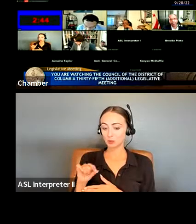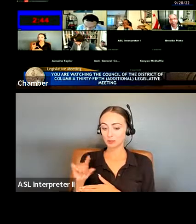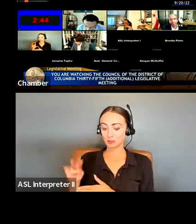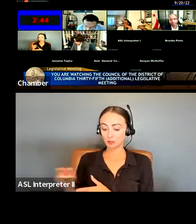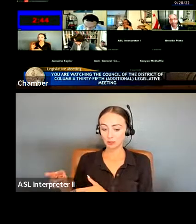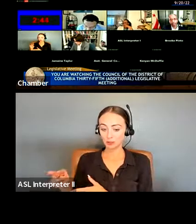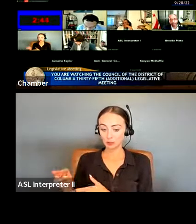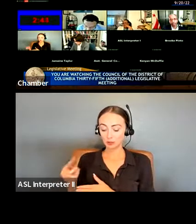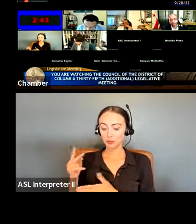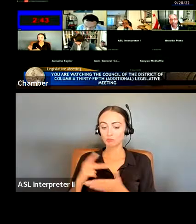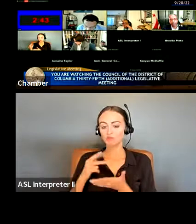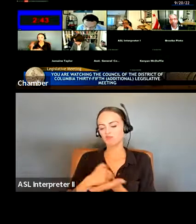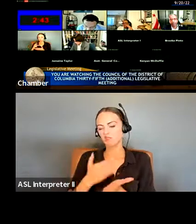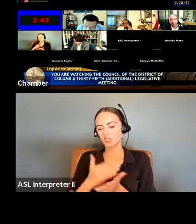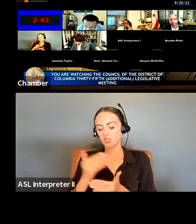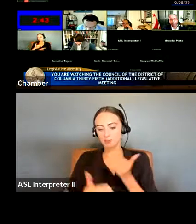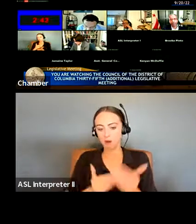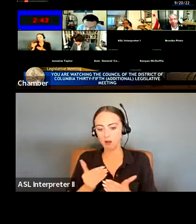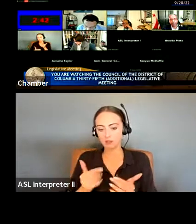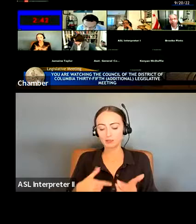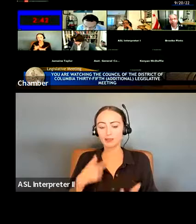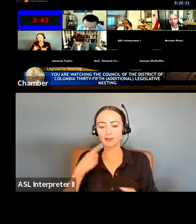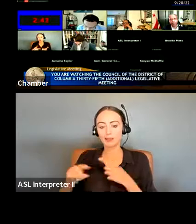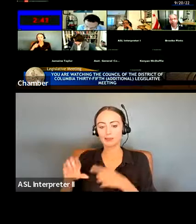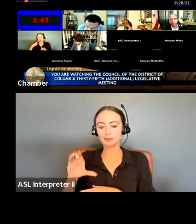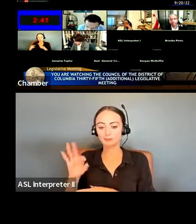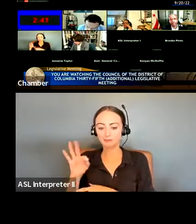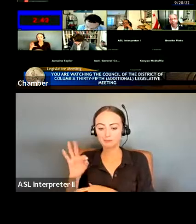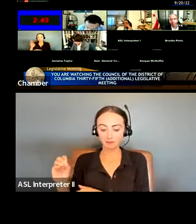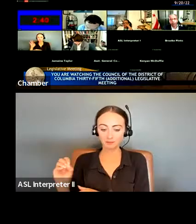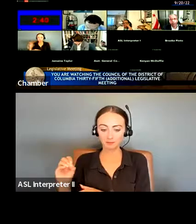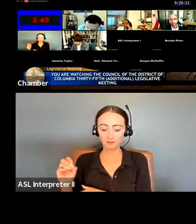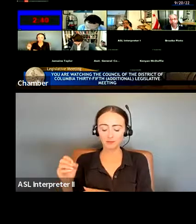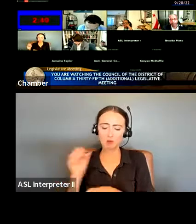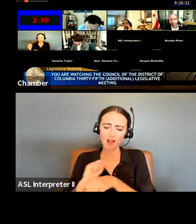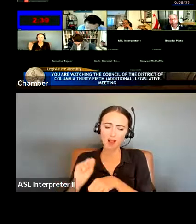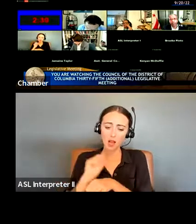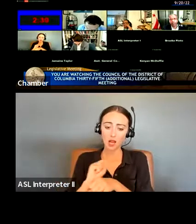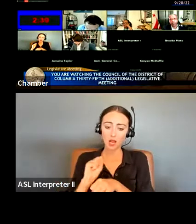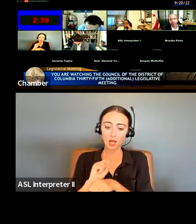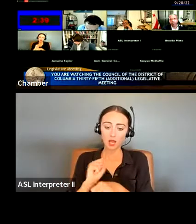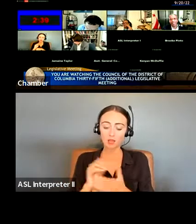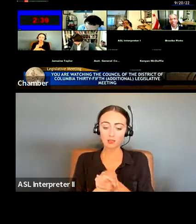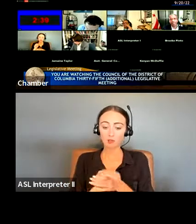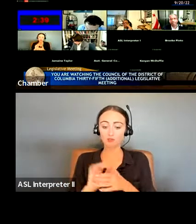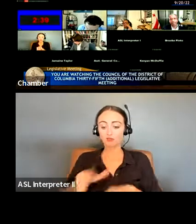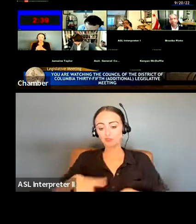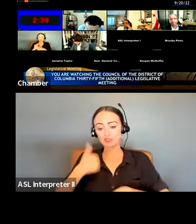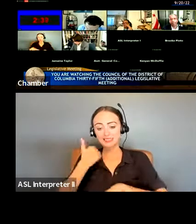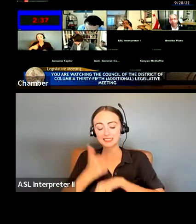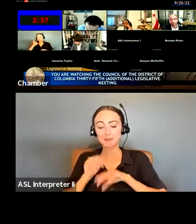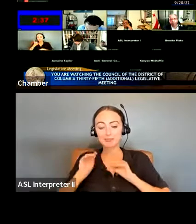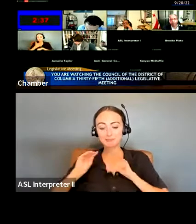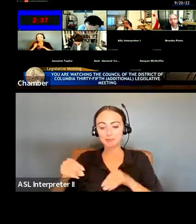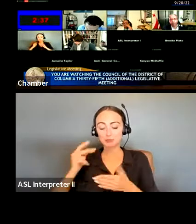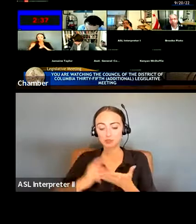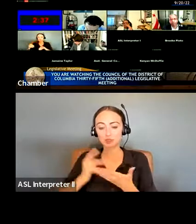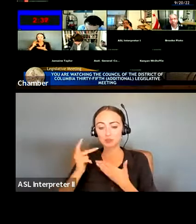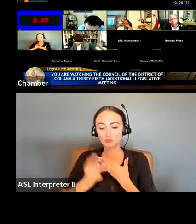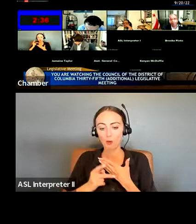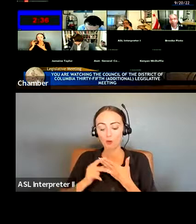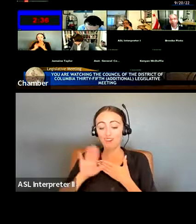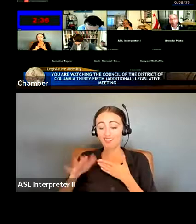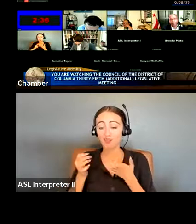Since that time, the Office of the Chief Financial Officer has been working to establish and implement the program as part of